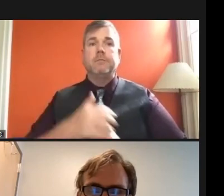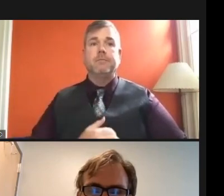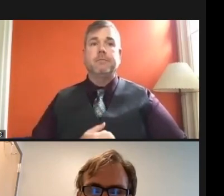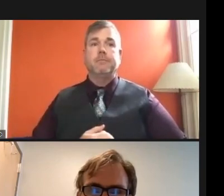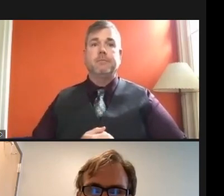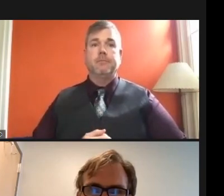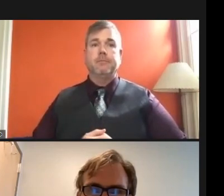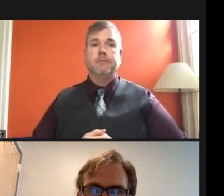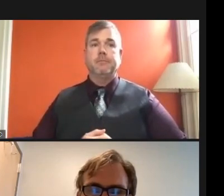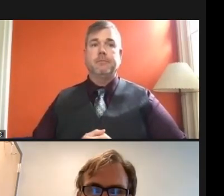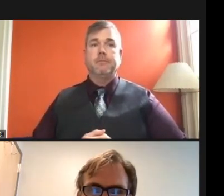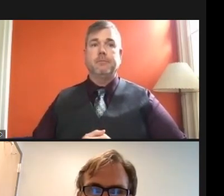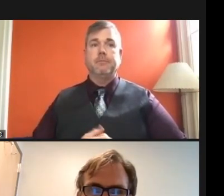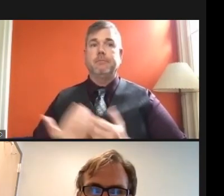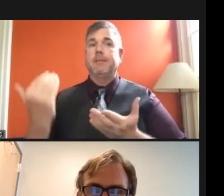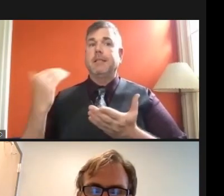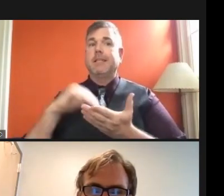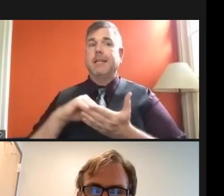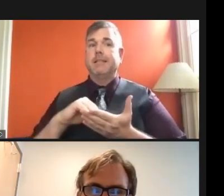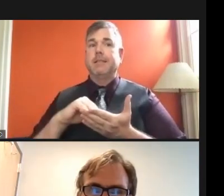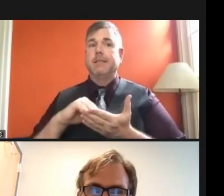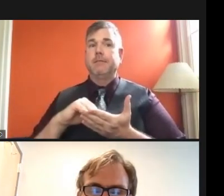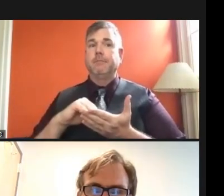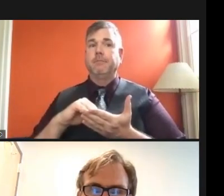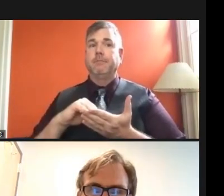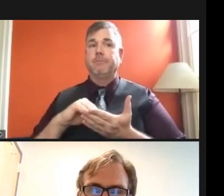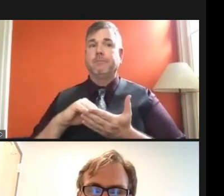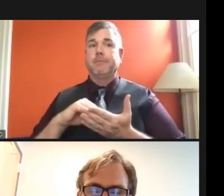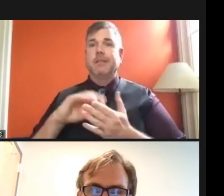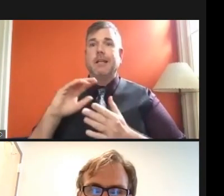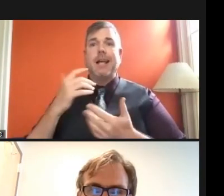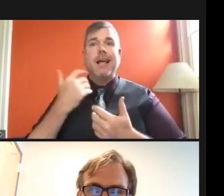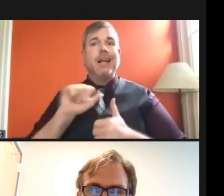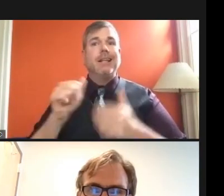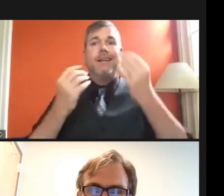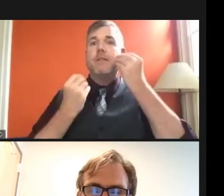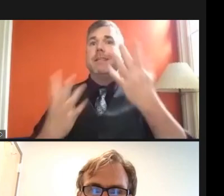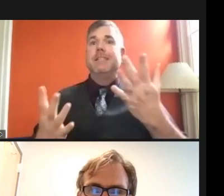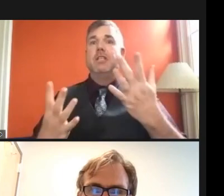to COVID-19 is available on our website, which is